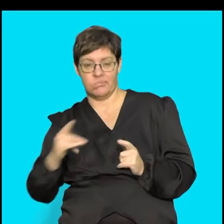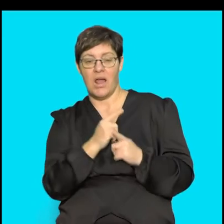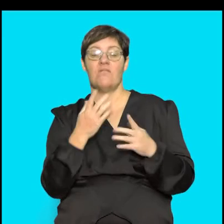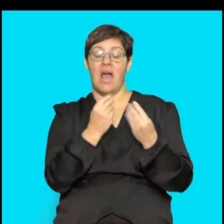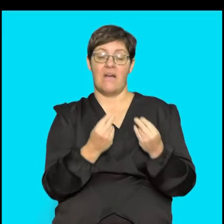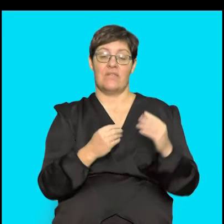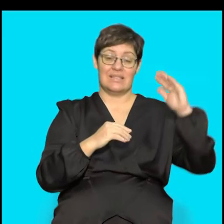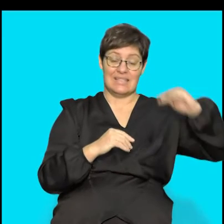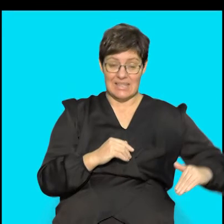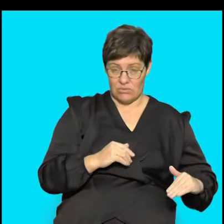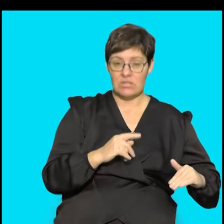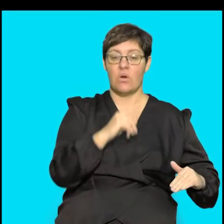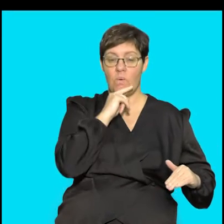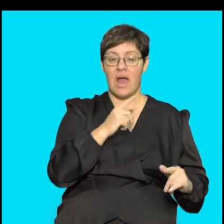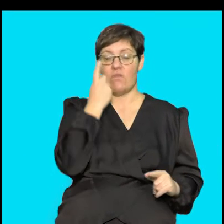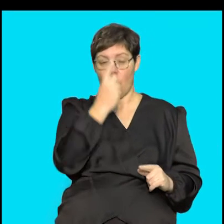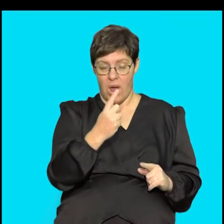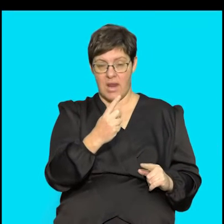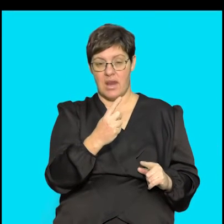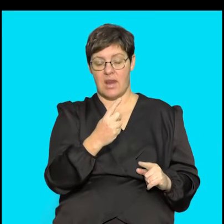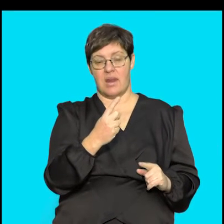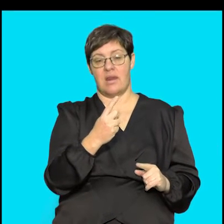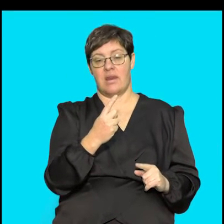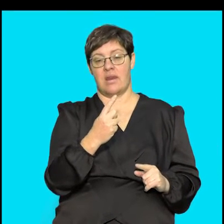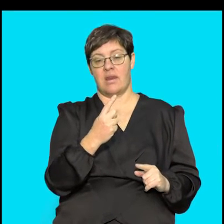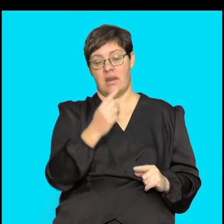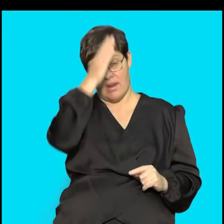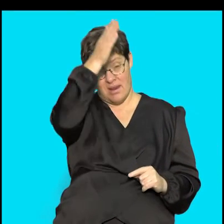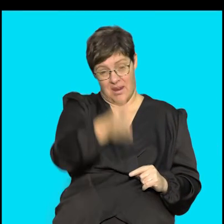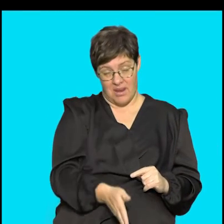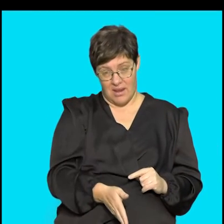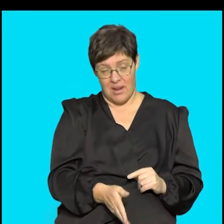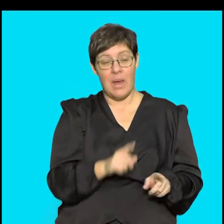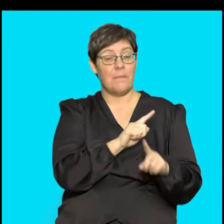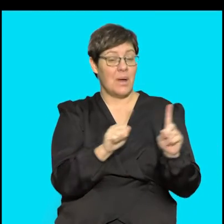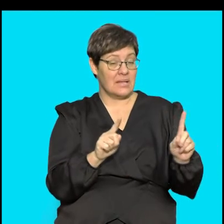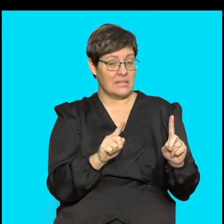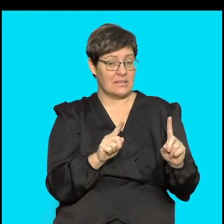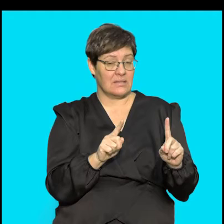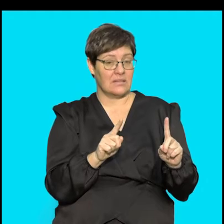in concentration, we would have had one vertical line, but that one vertical line would have been